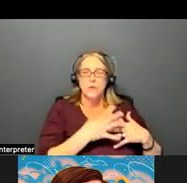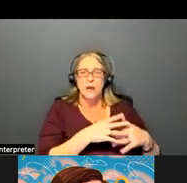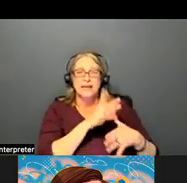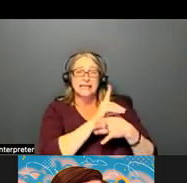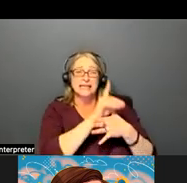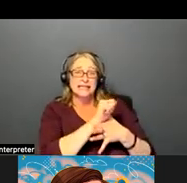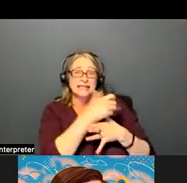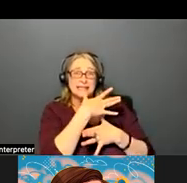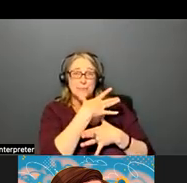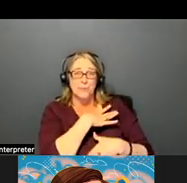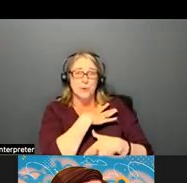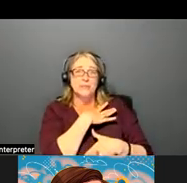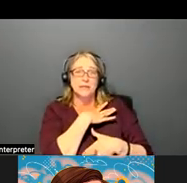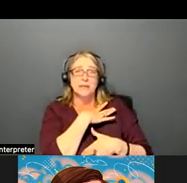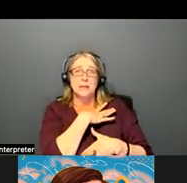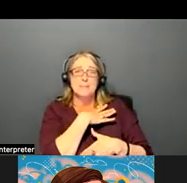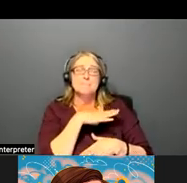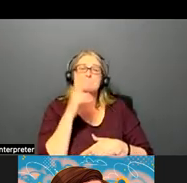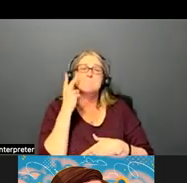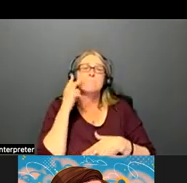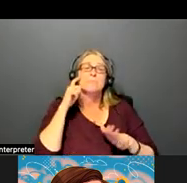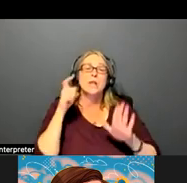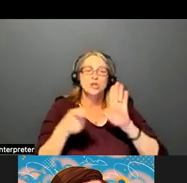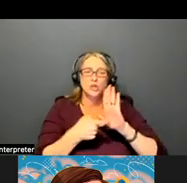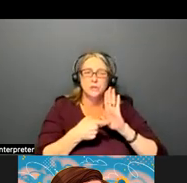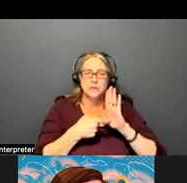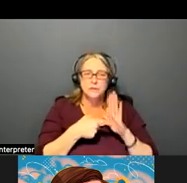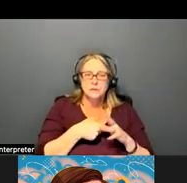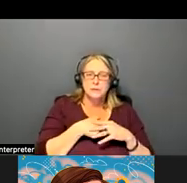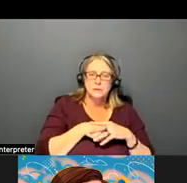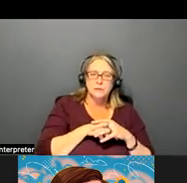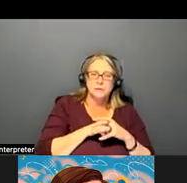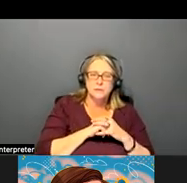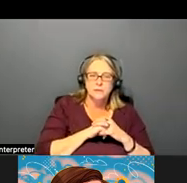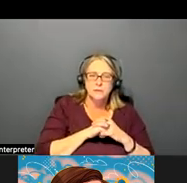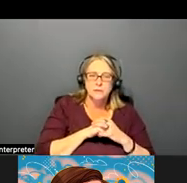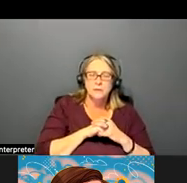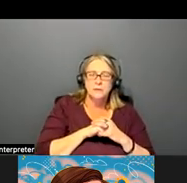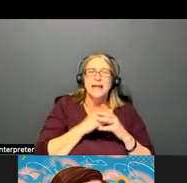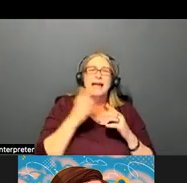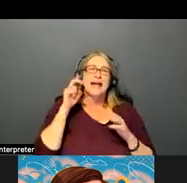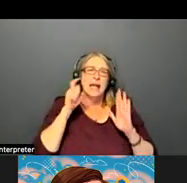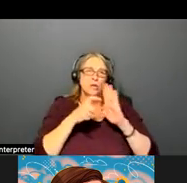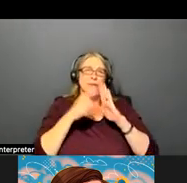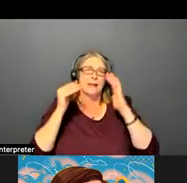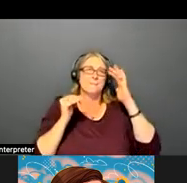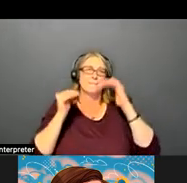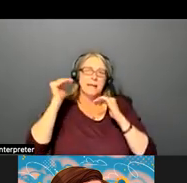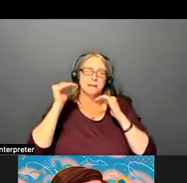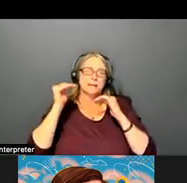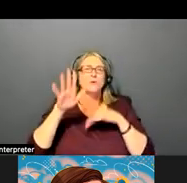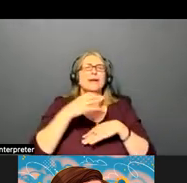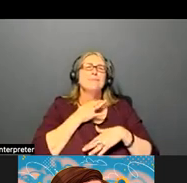oftentimes that I notice as a facilitator an imbalance. So I'm just curious, how, if